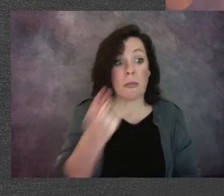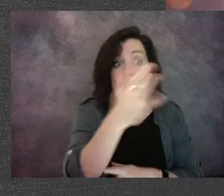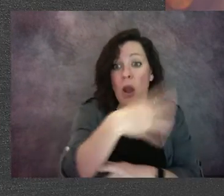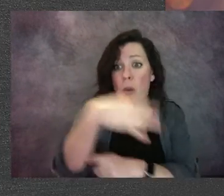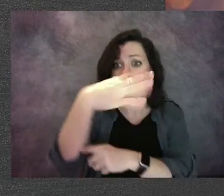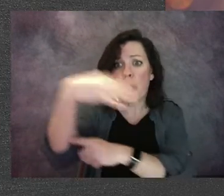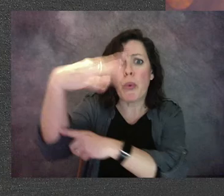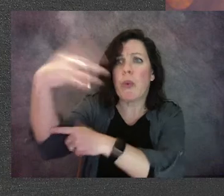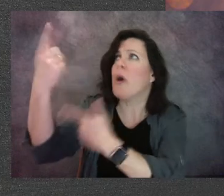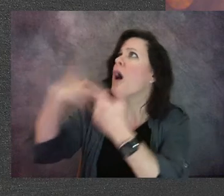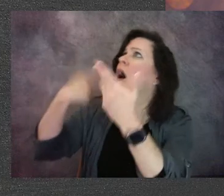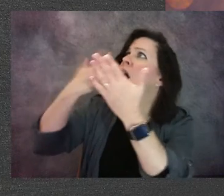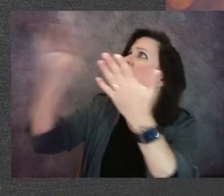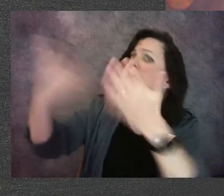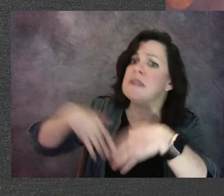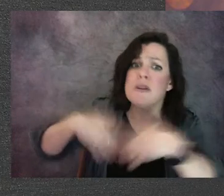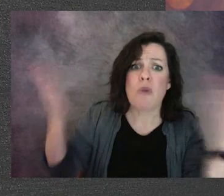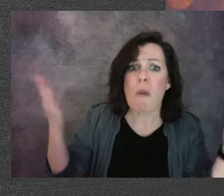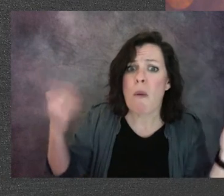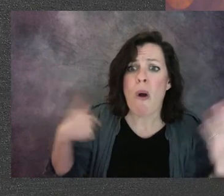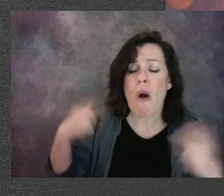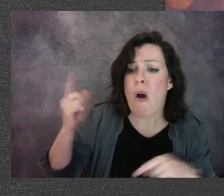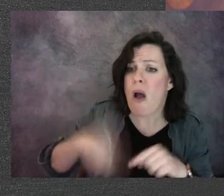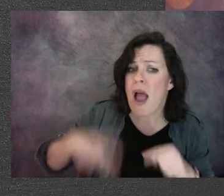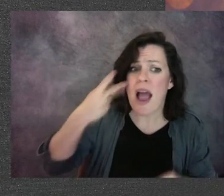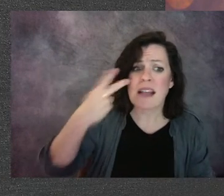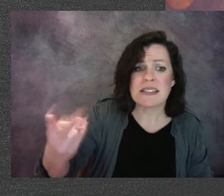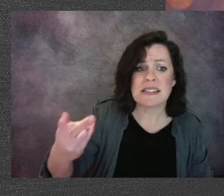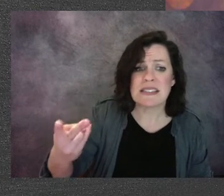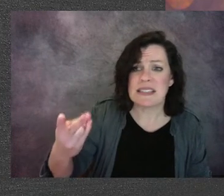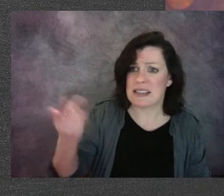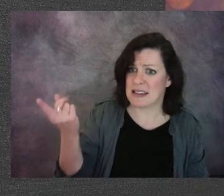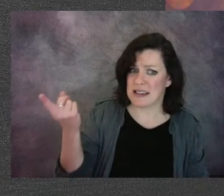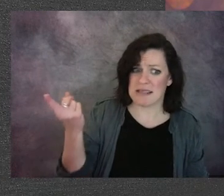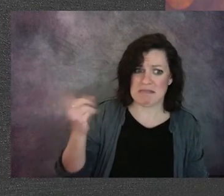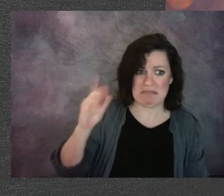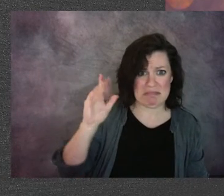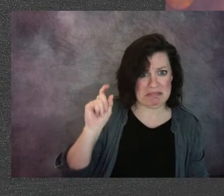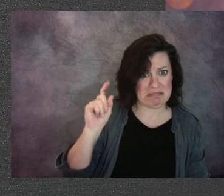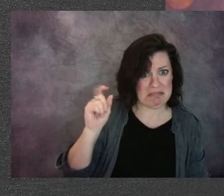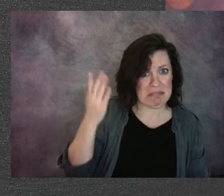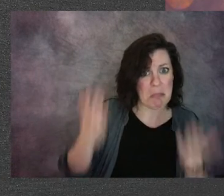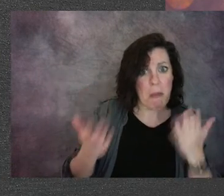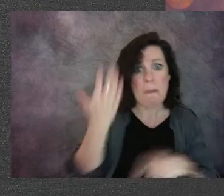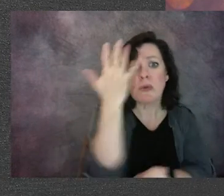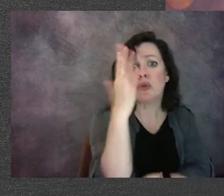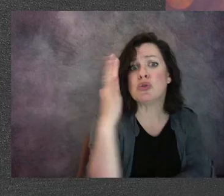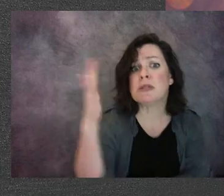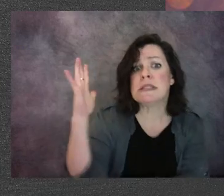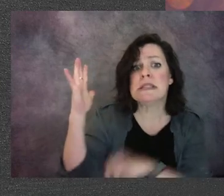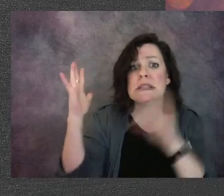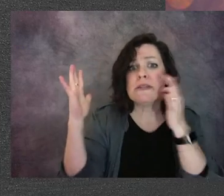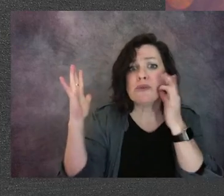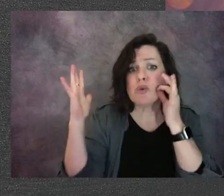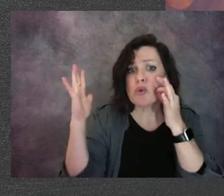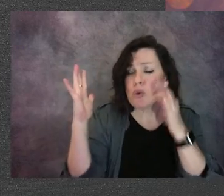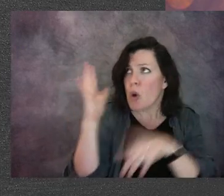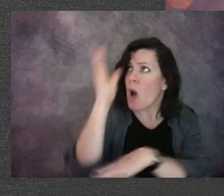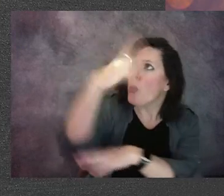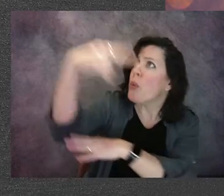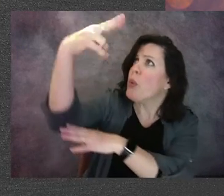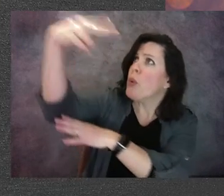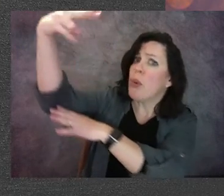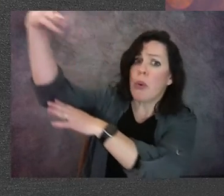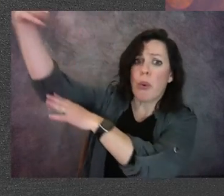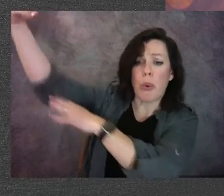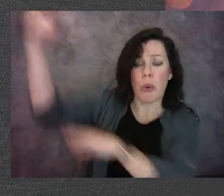Then he blew out of sight. Is he drifting west above the orchards? Orchard is a tree